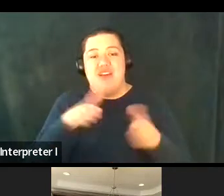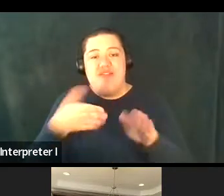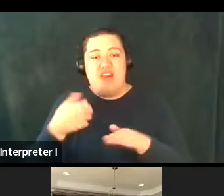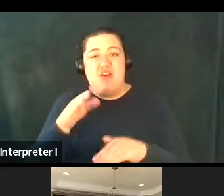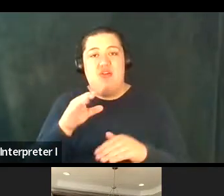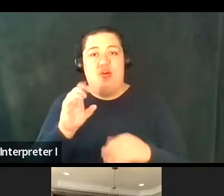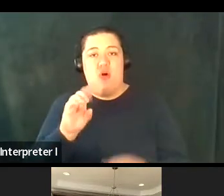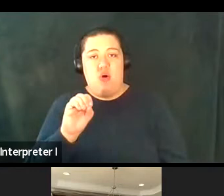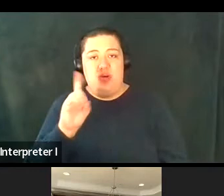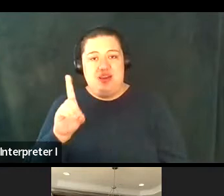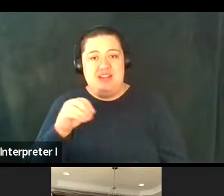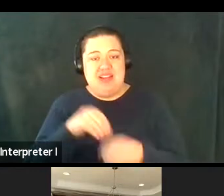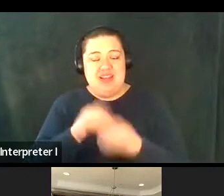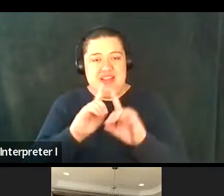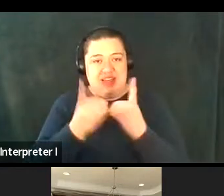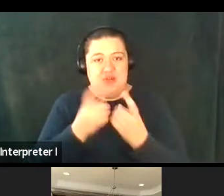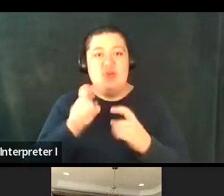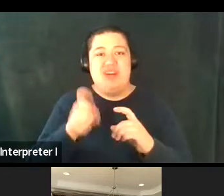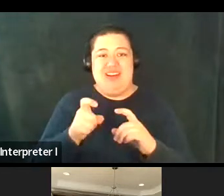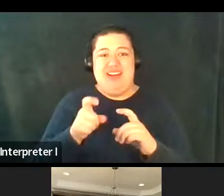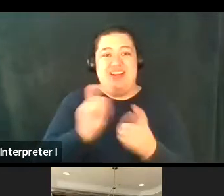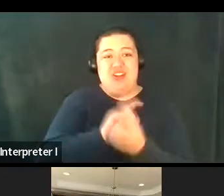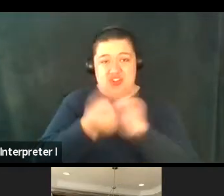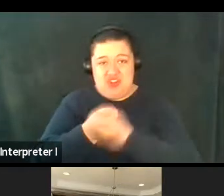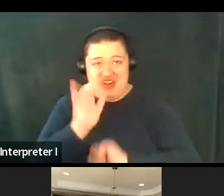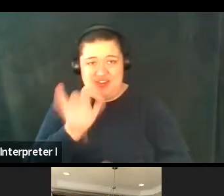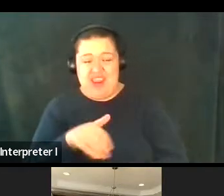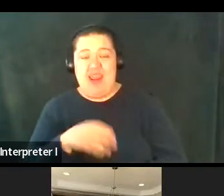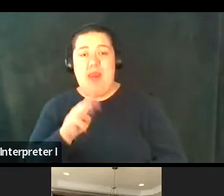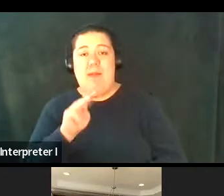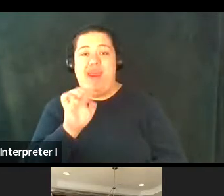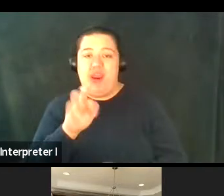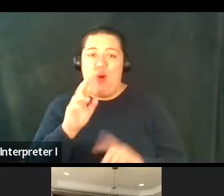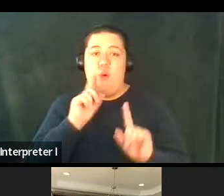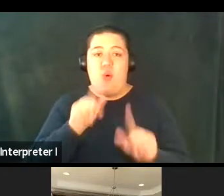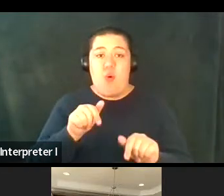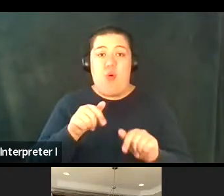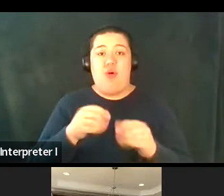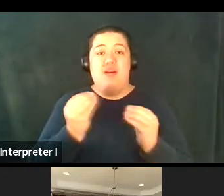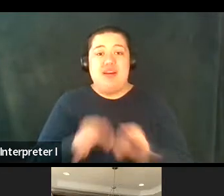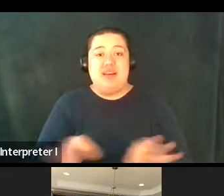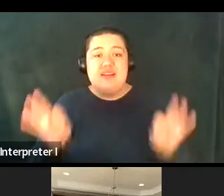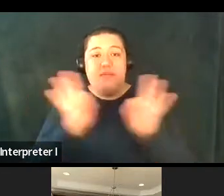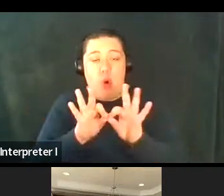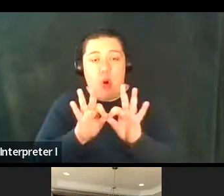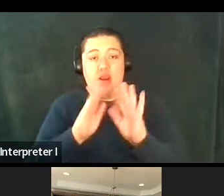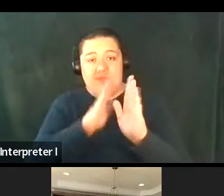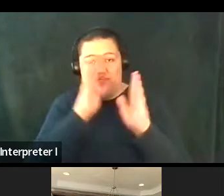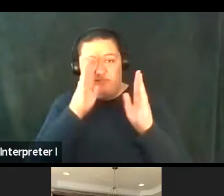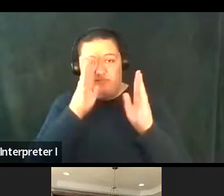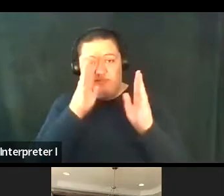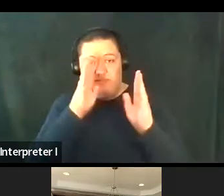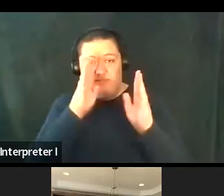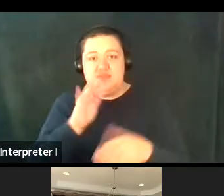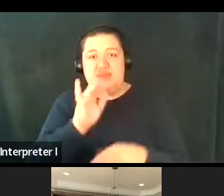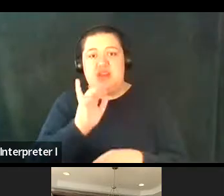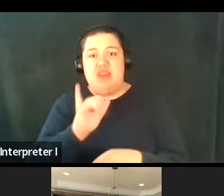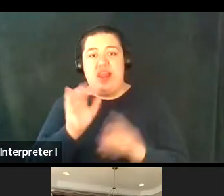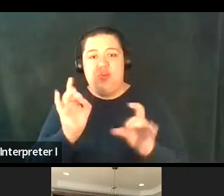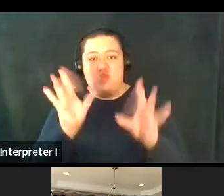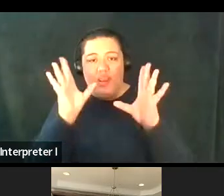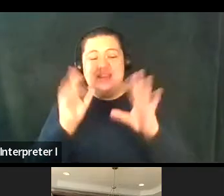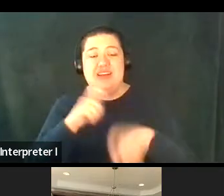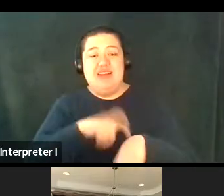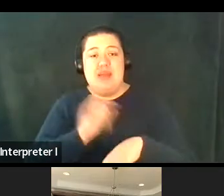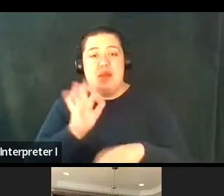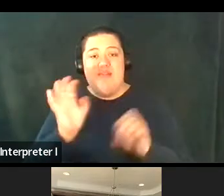We need a major shift in this trend. The mayor's order is a critical step towards more effectively responding to this crisis. In times of emergency, swift